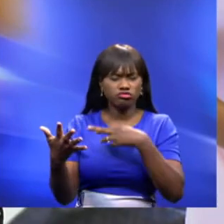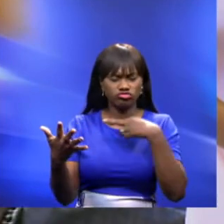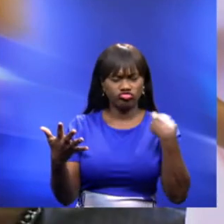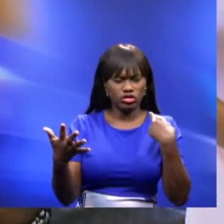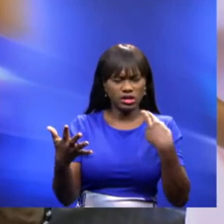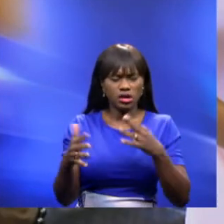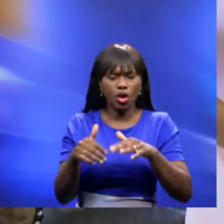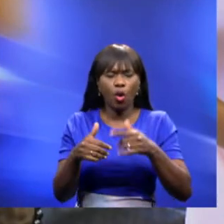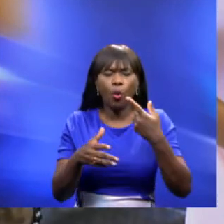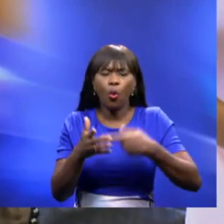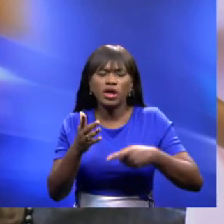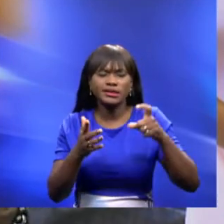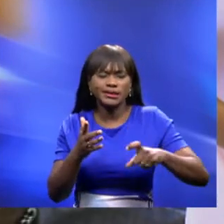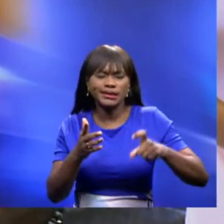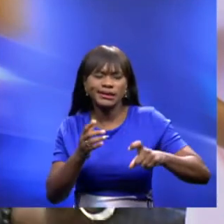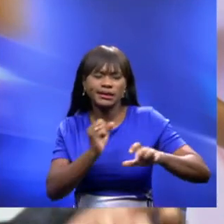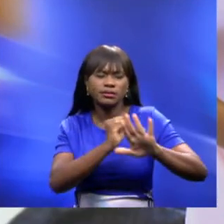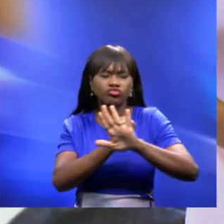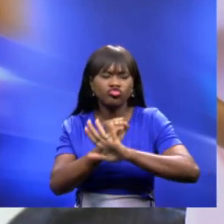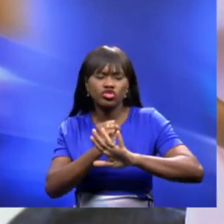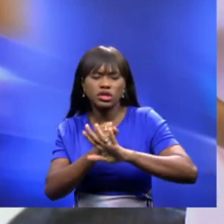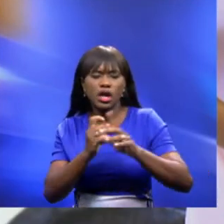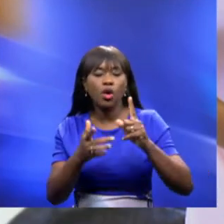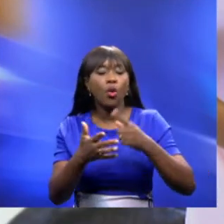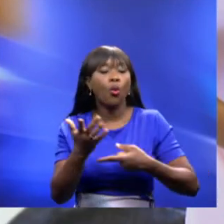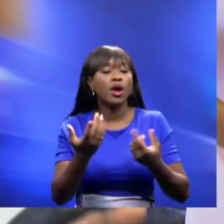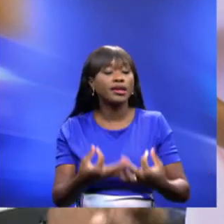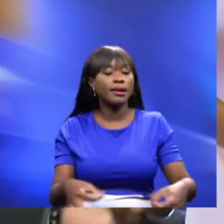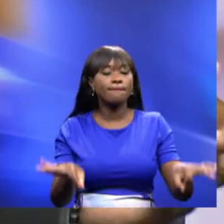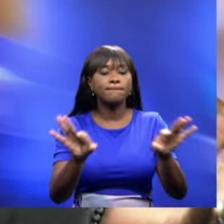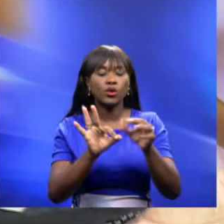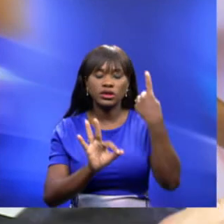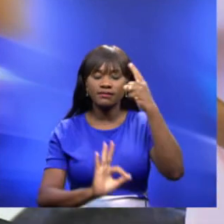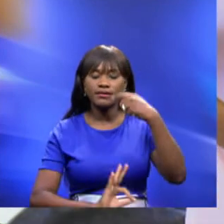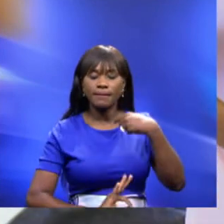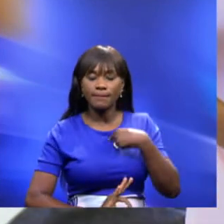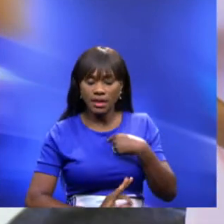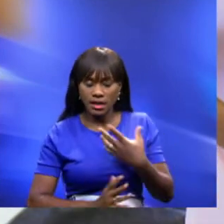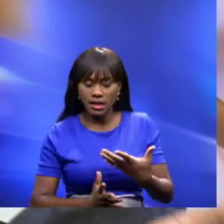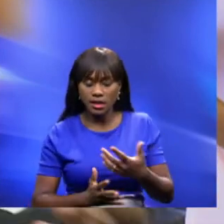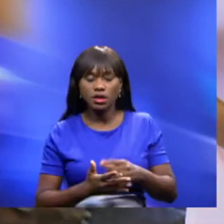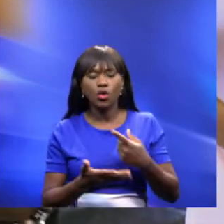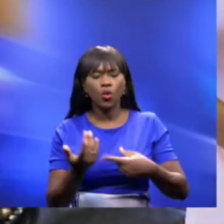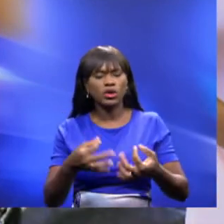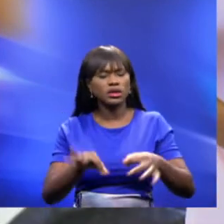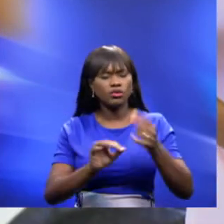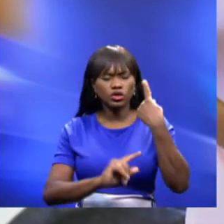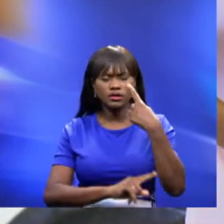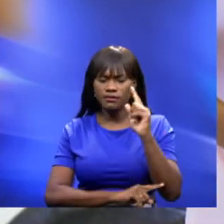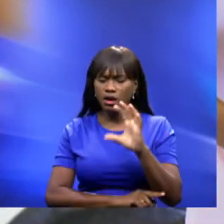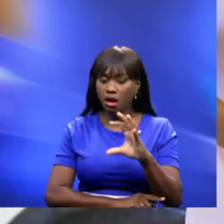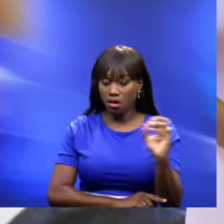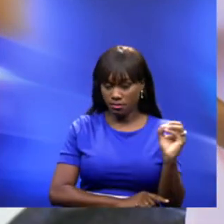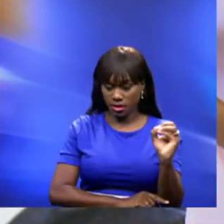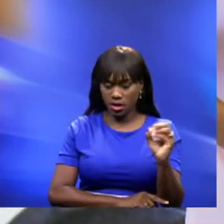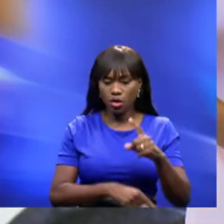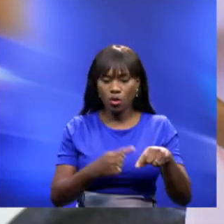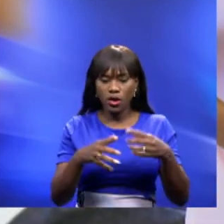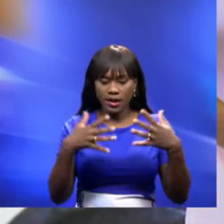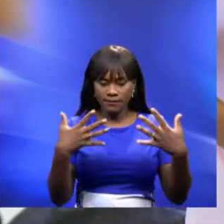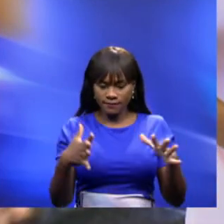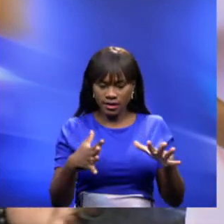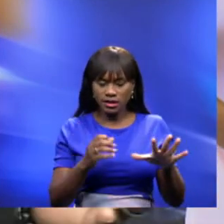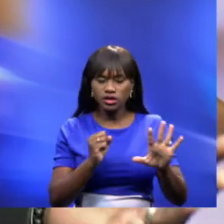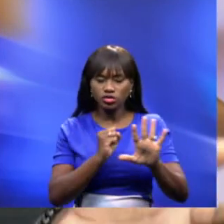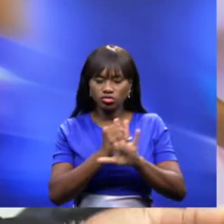to protect. What do I protect? What is valuable to me as a person? What is valuable to me as a company? Once we identify that we have something to